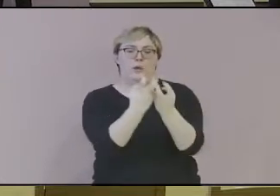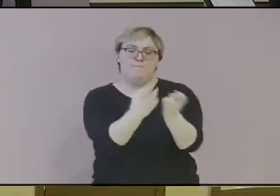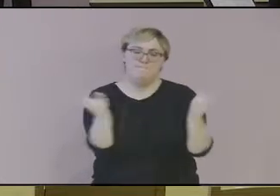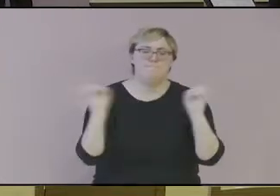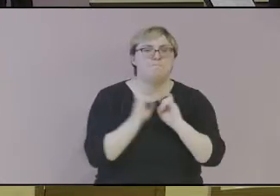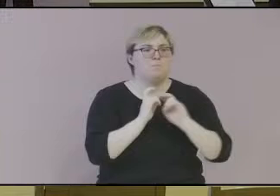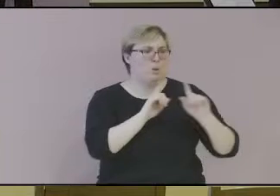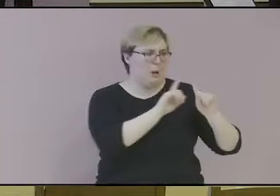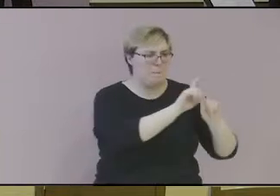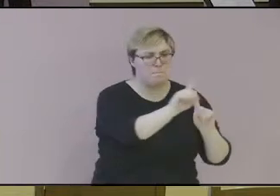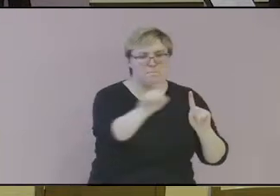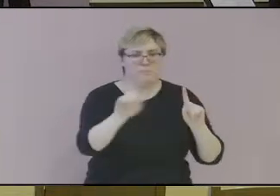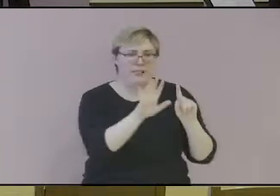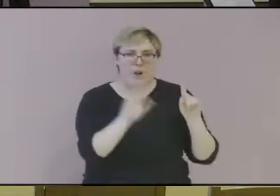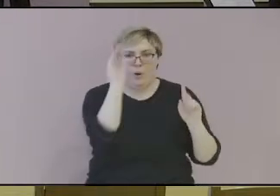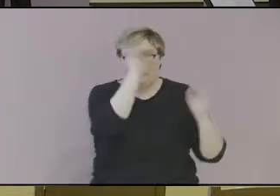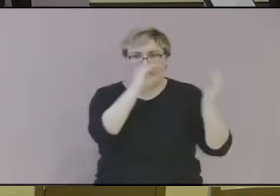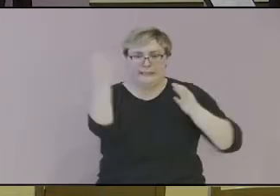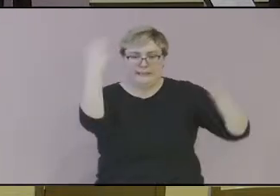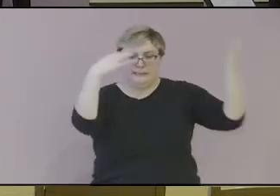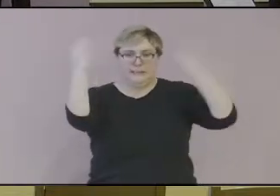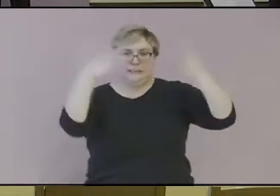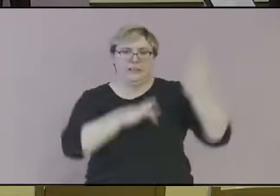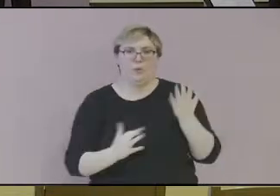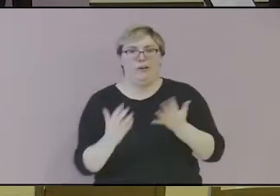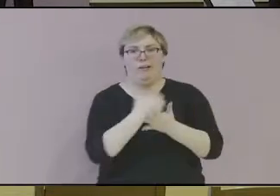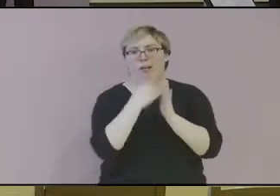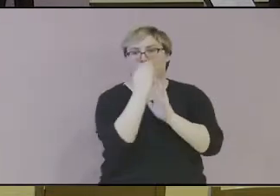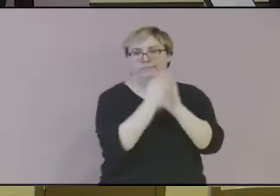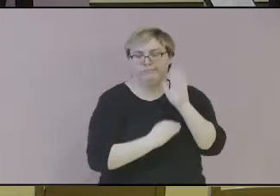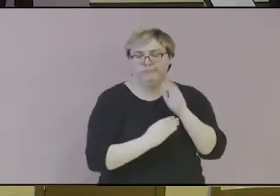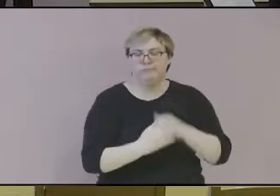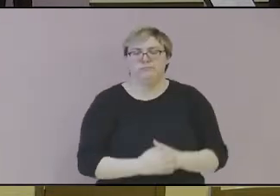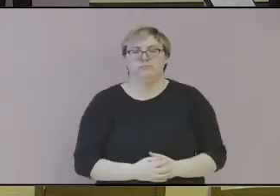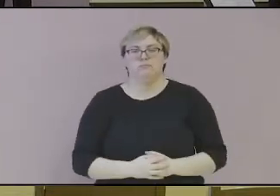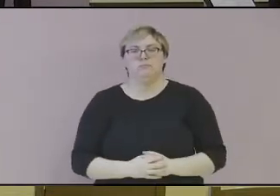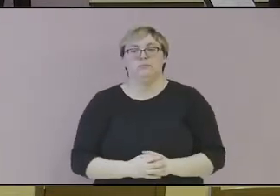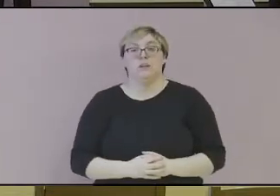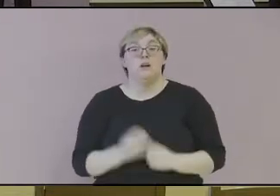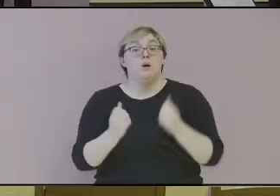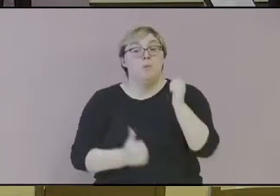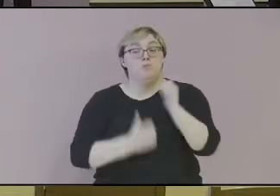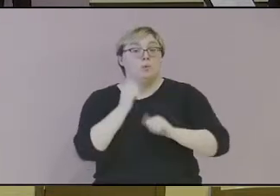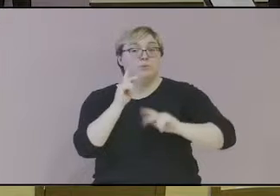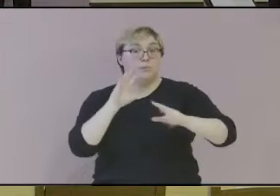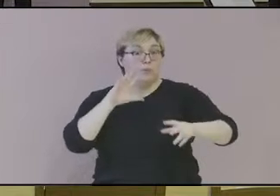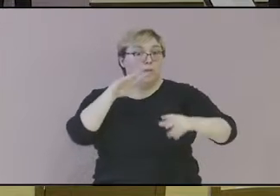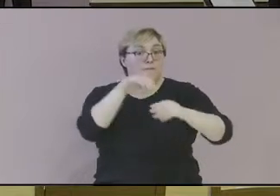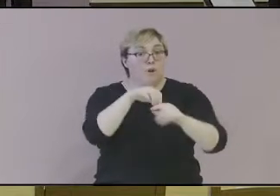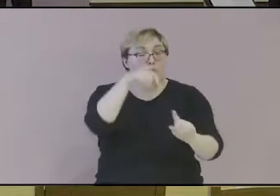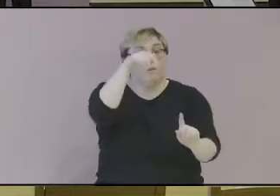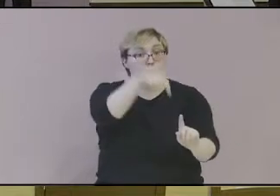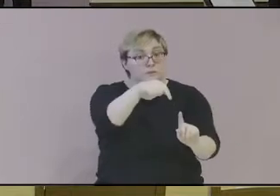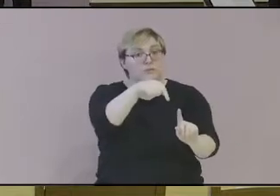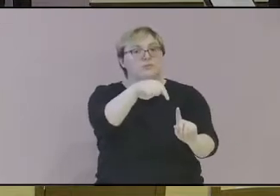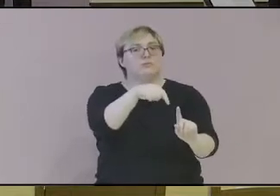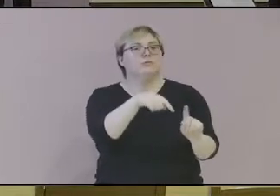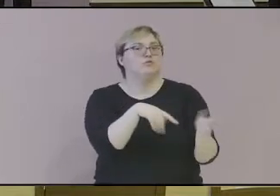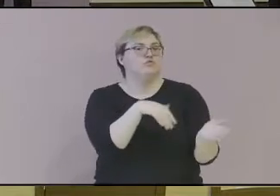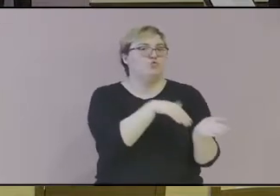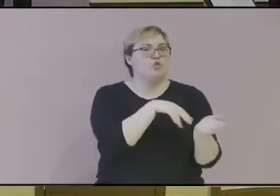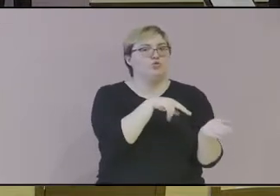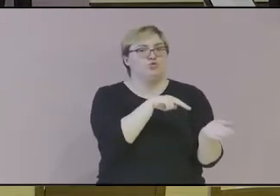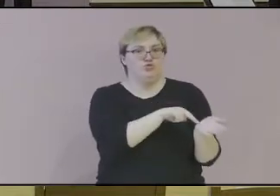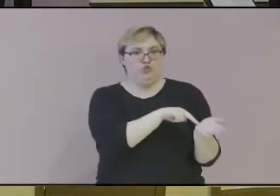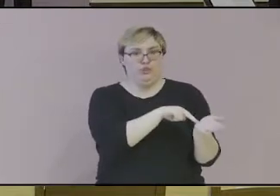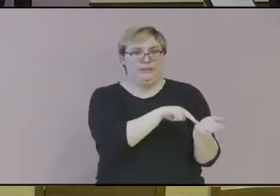few people, mostly health professionals, and almost no disabled people, except dialysis activists and advocates, emailed